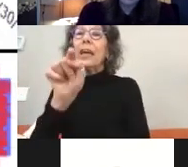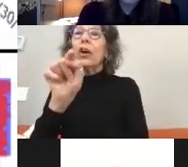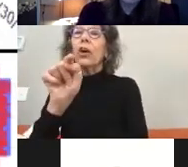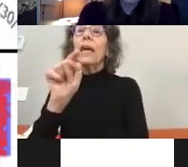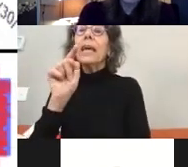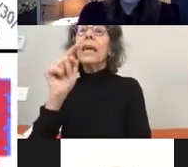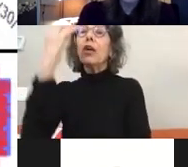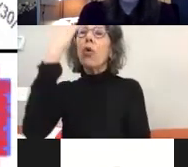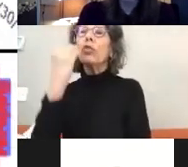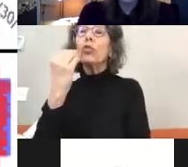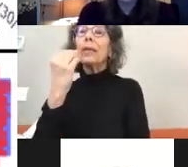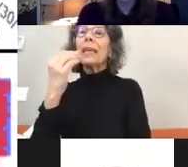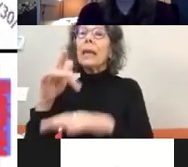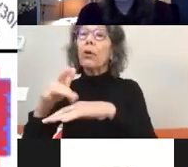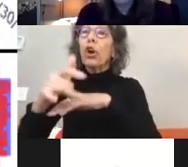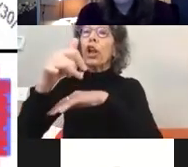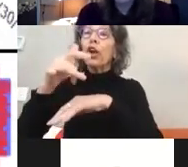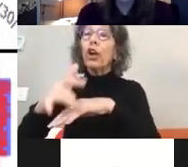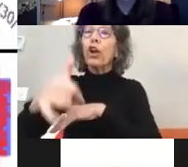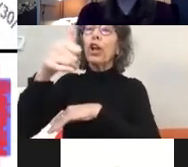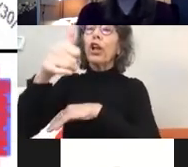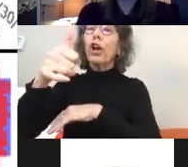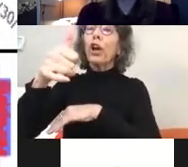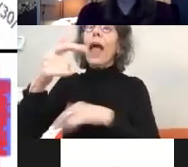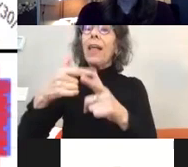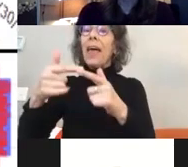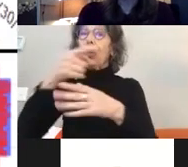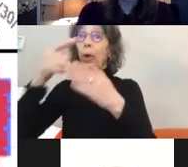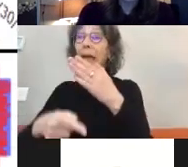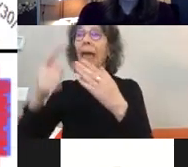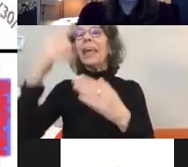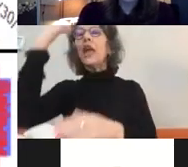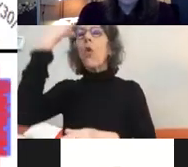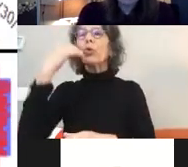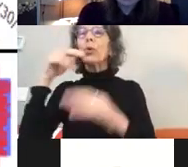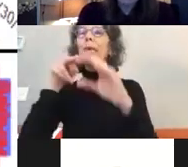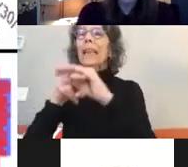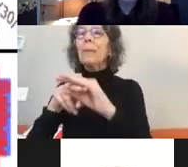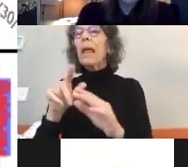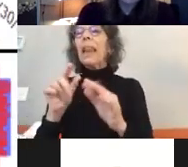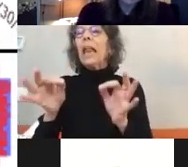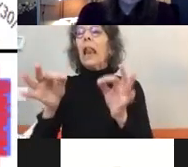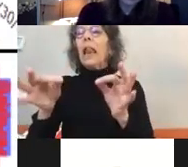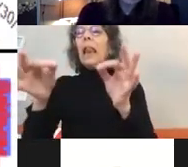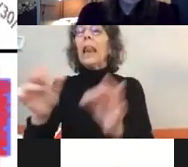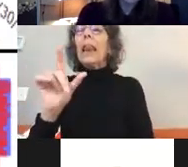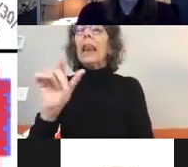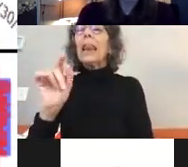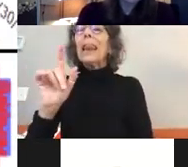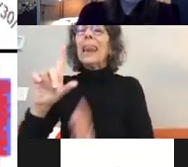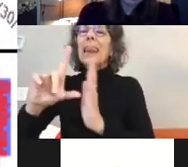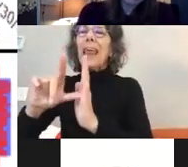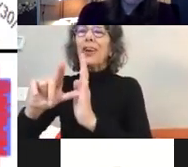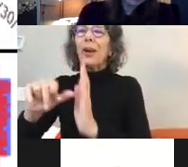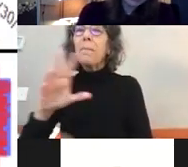increasingly earlier times, and then on weekend later times, and the sleep is much longer than he used to sleep. You